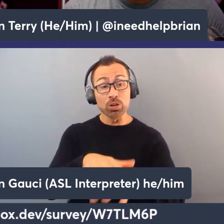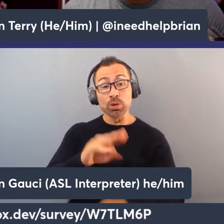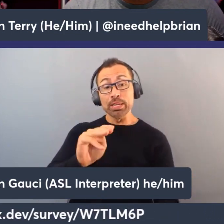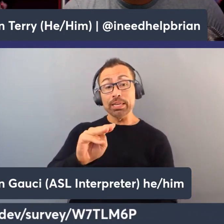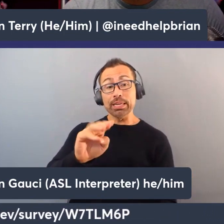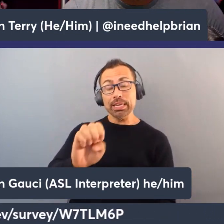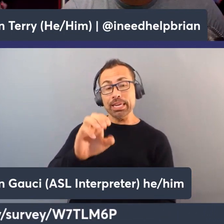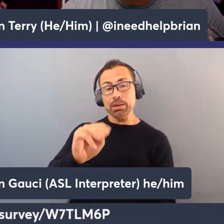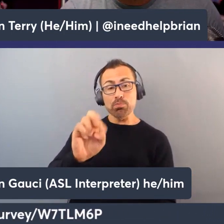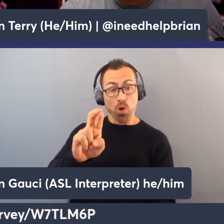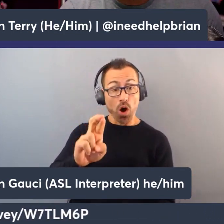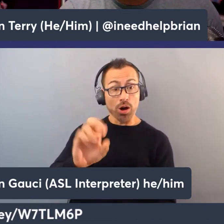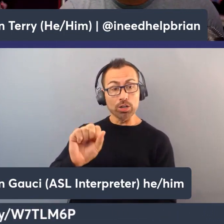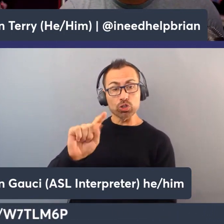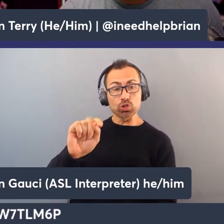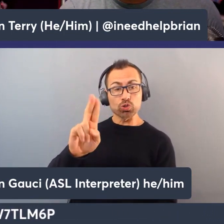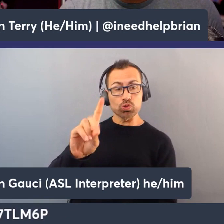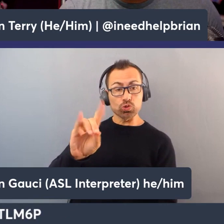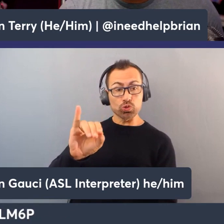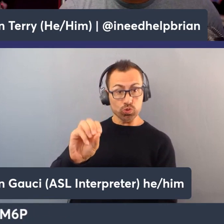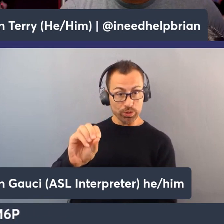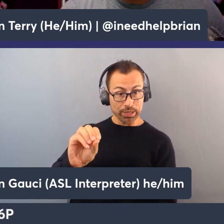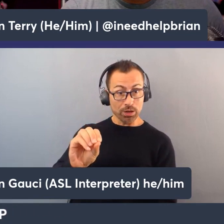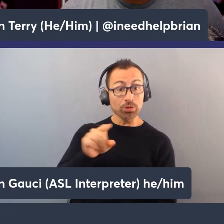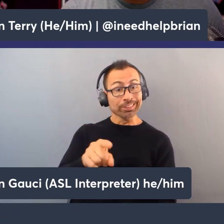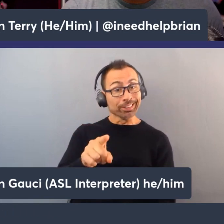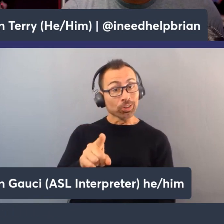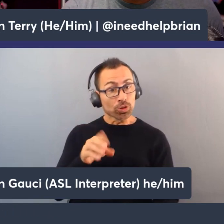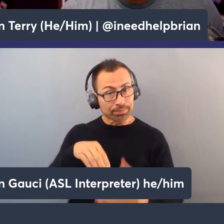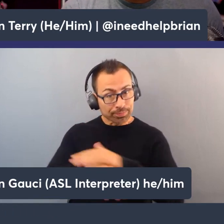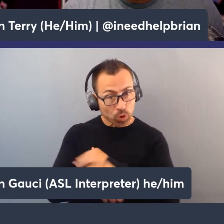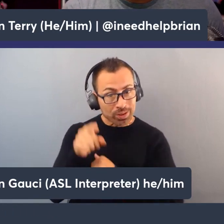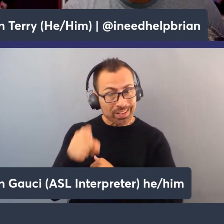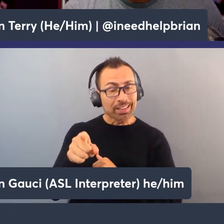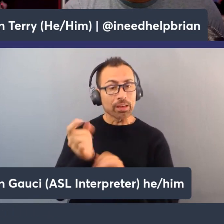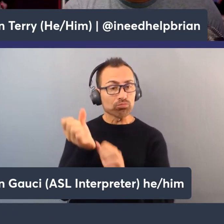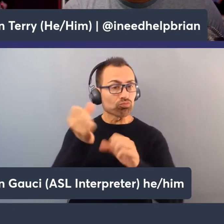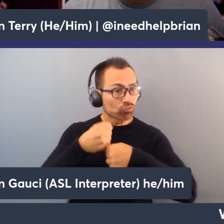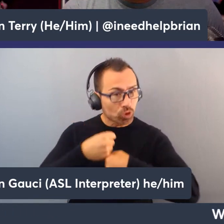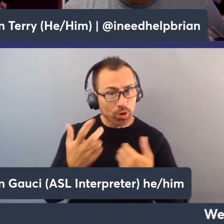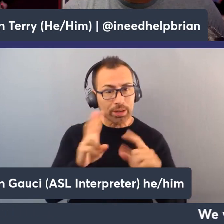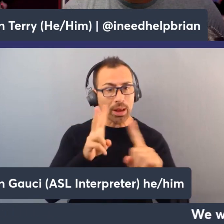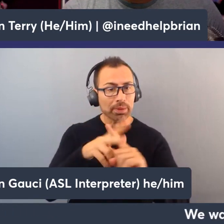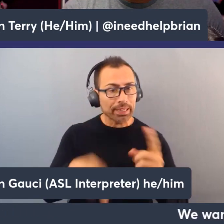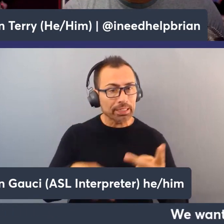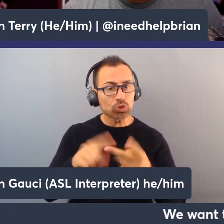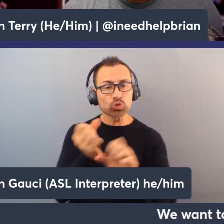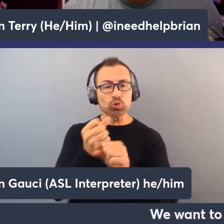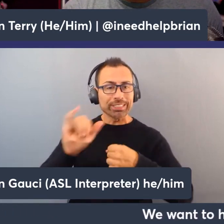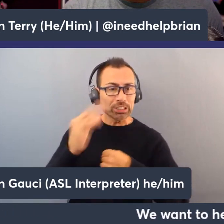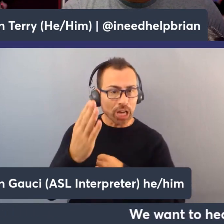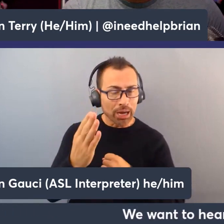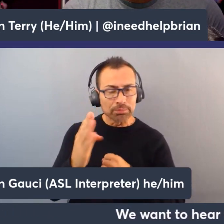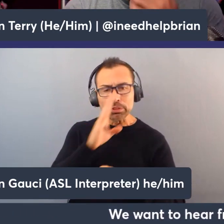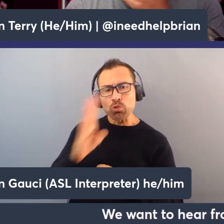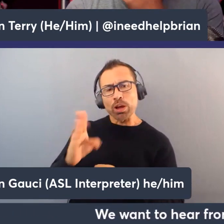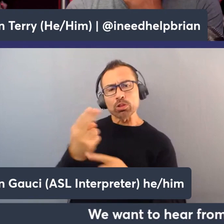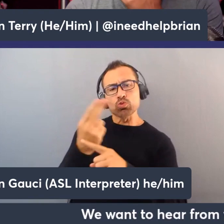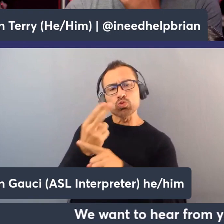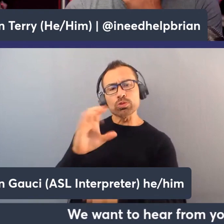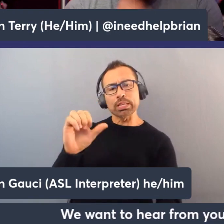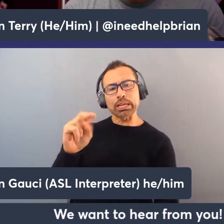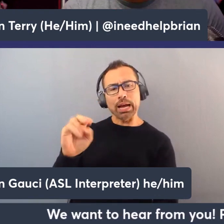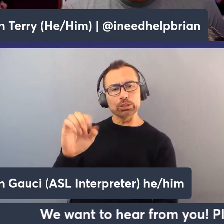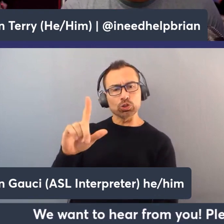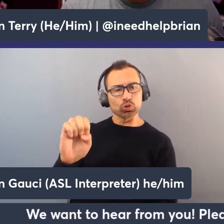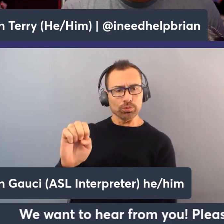go into EMR Studio and you can actually create applications and create jobs directly from the console. And so if you don't want to deal with, terminal at